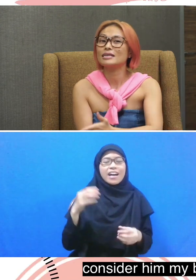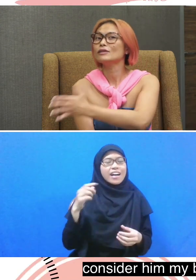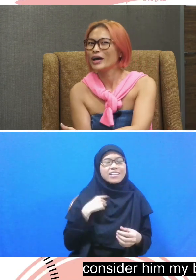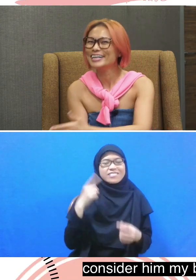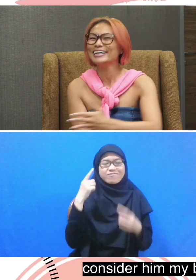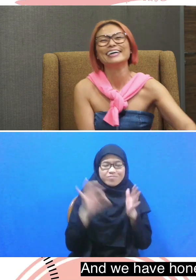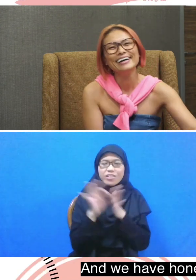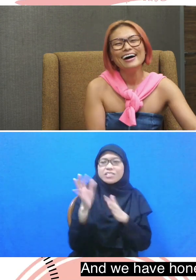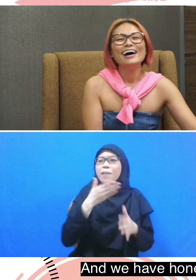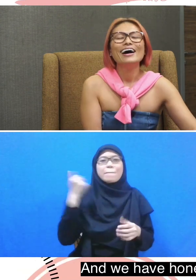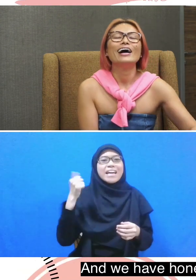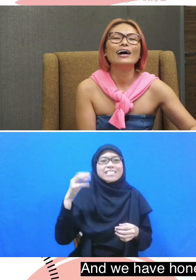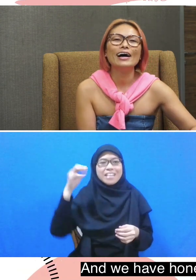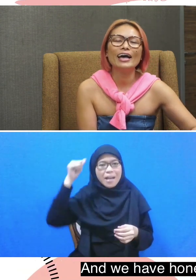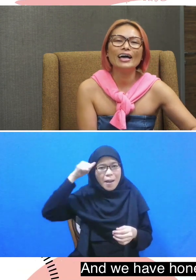best girlfriend.